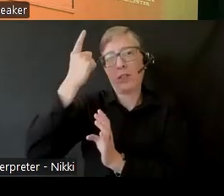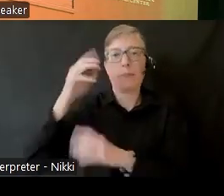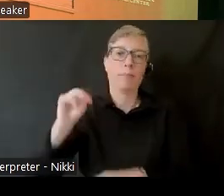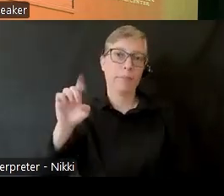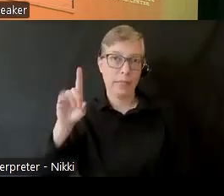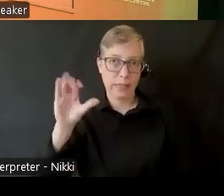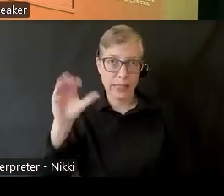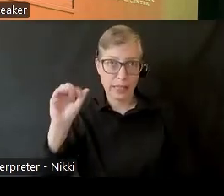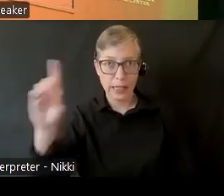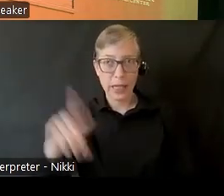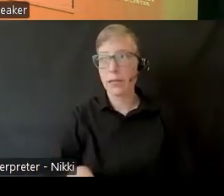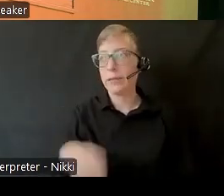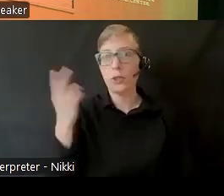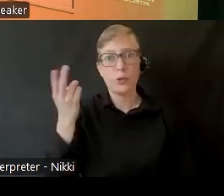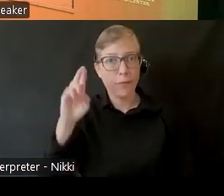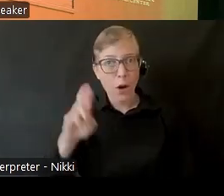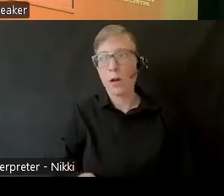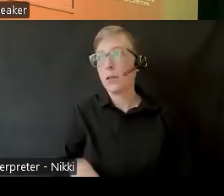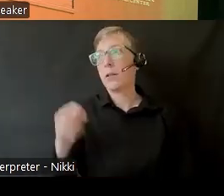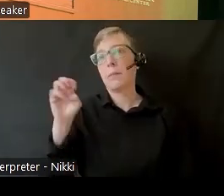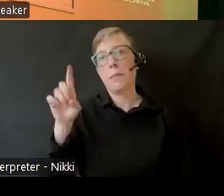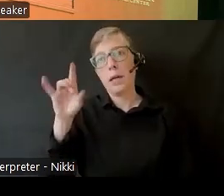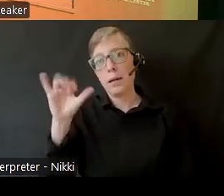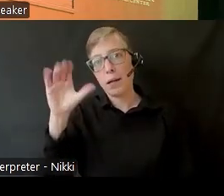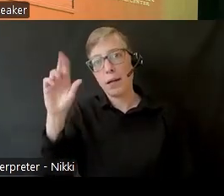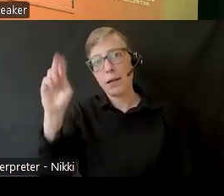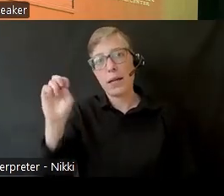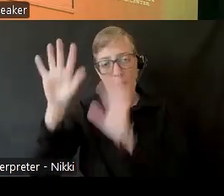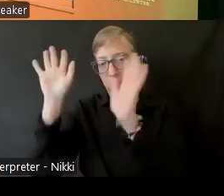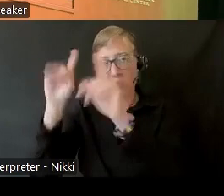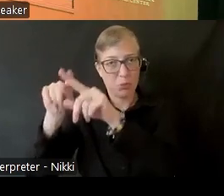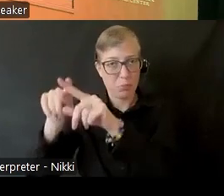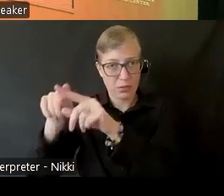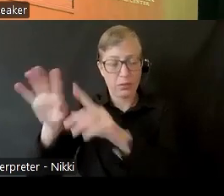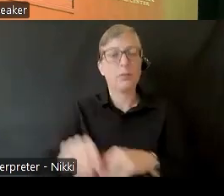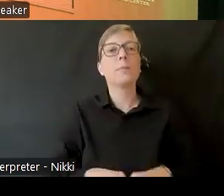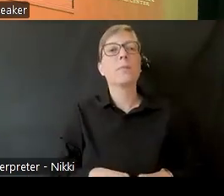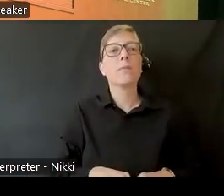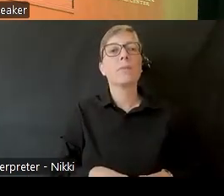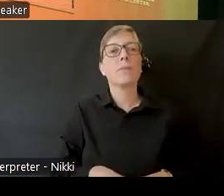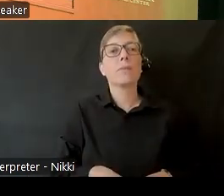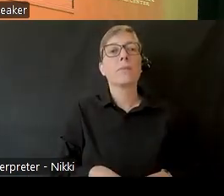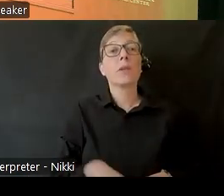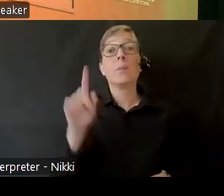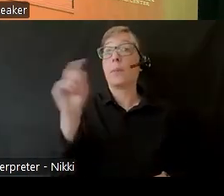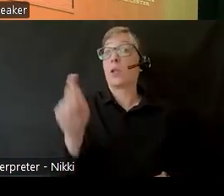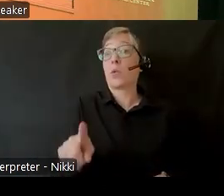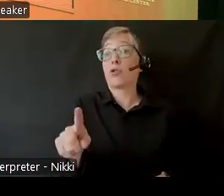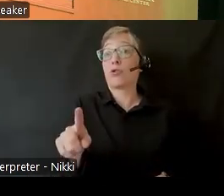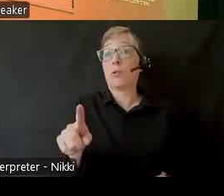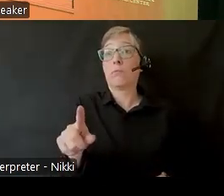University of Rochester, which is our payer. So the question, I think, most